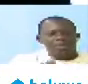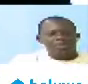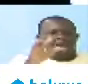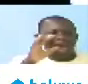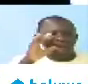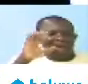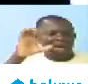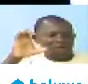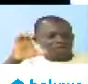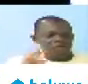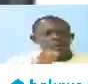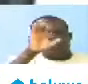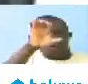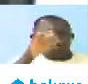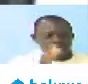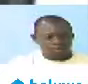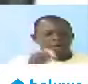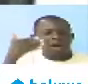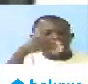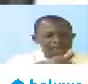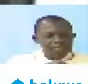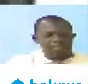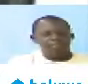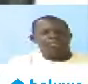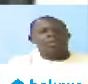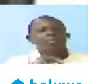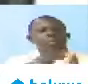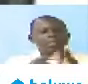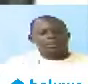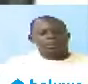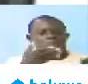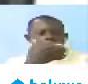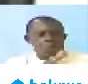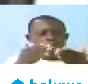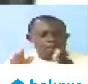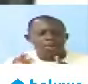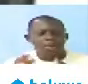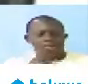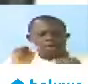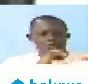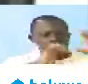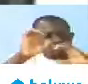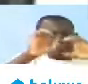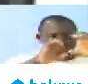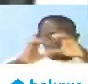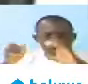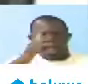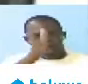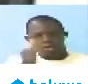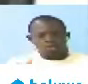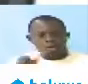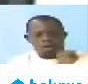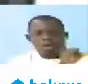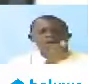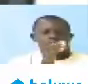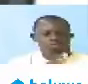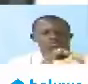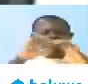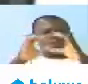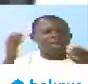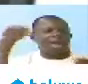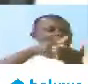So comes inanda Kamudi La Nyola Nyami. The way that they should have communicated to each other. So communication on man for